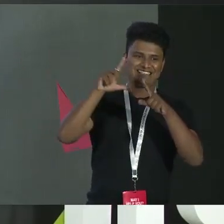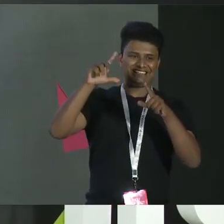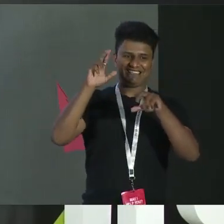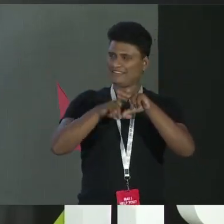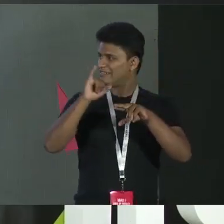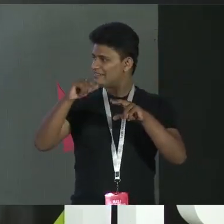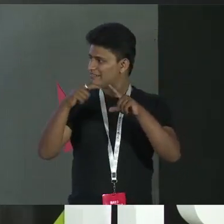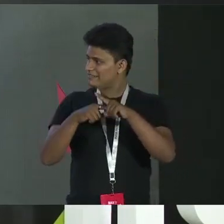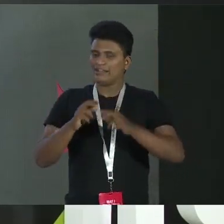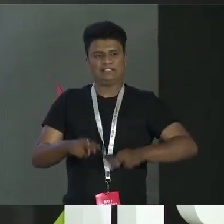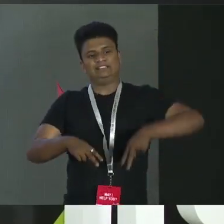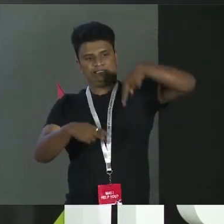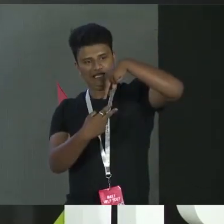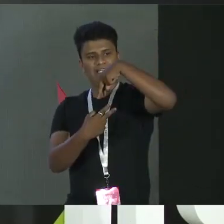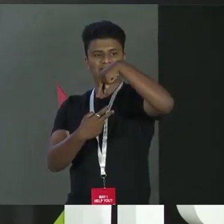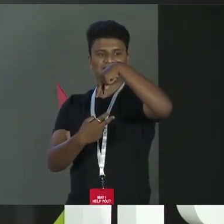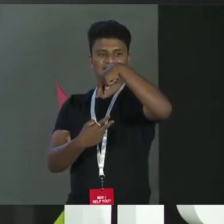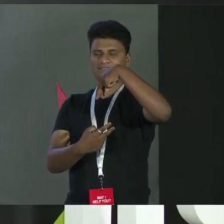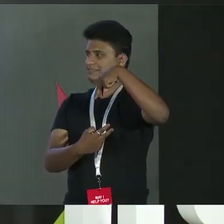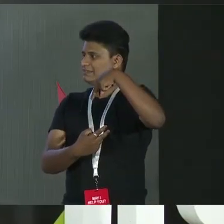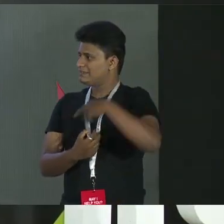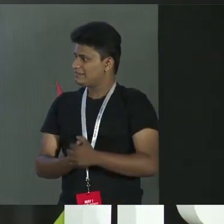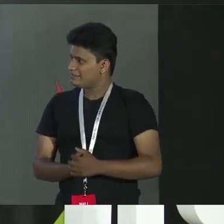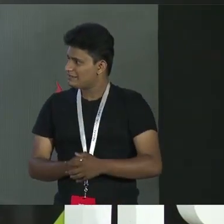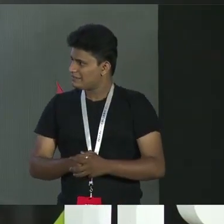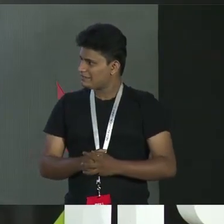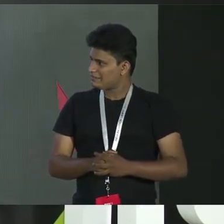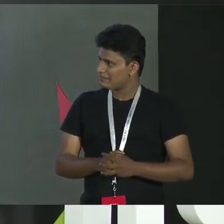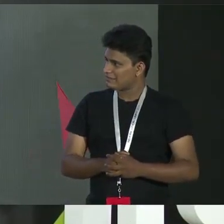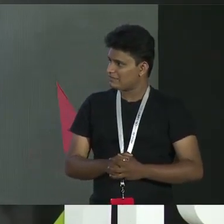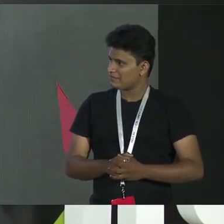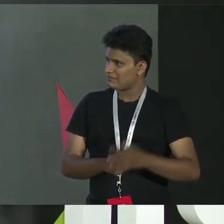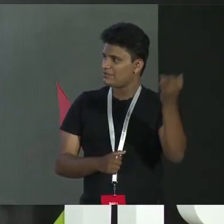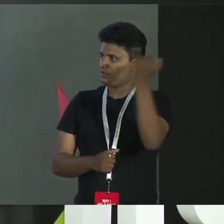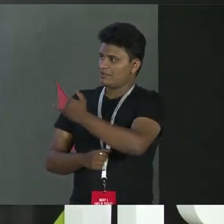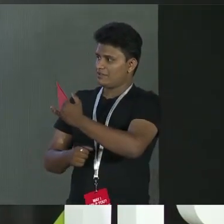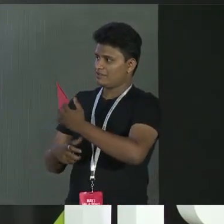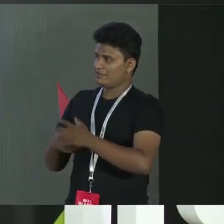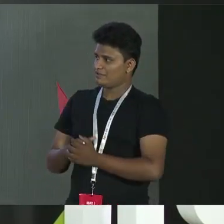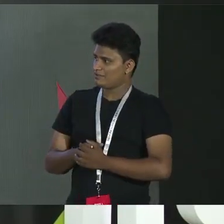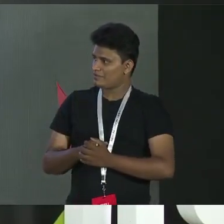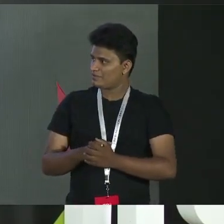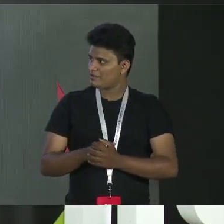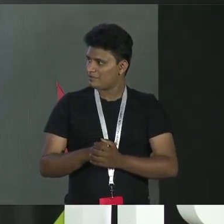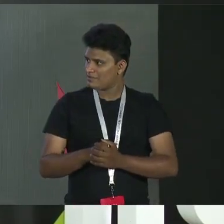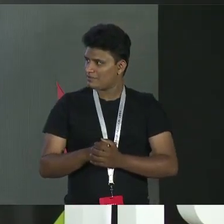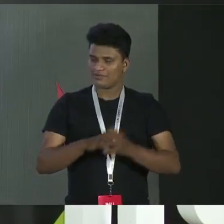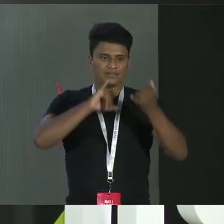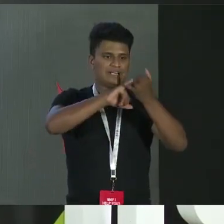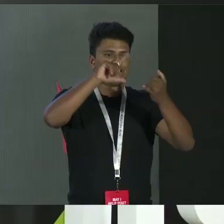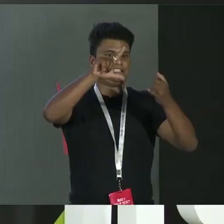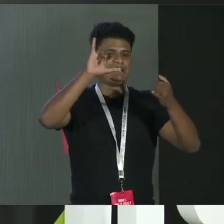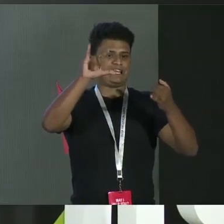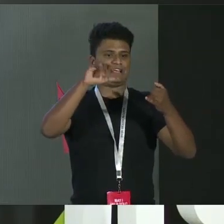So stay in your seats. Ariane and a photographer will come up on stage, and we'll do a quick